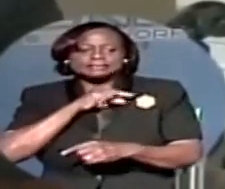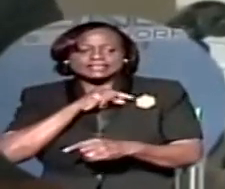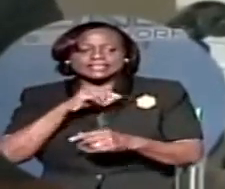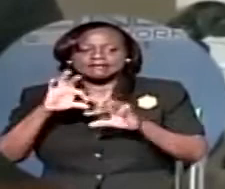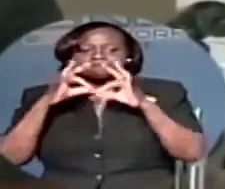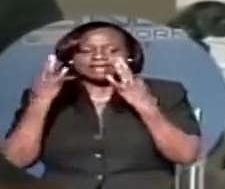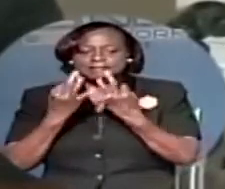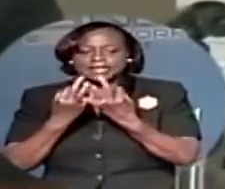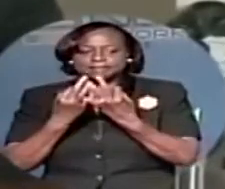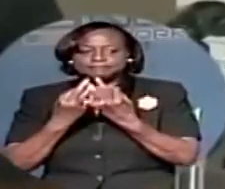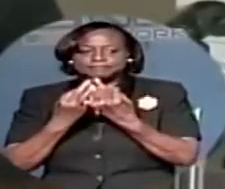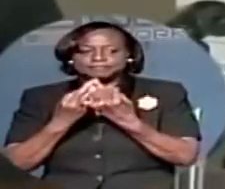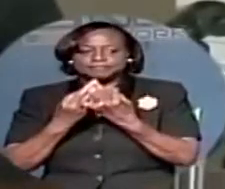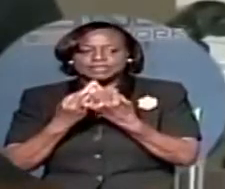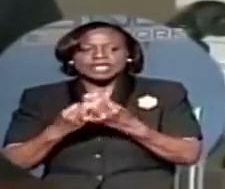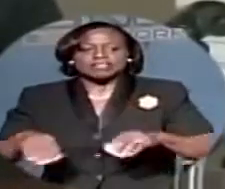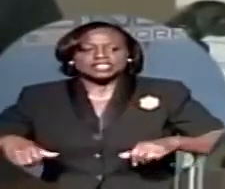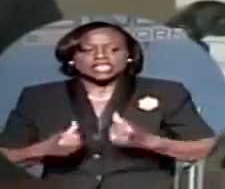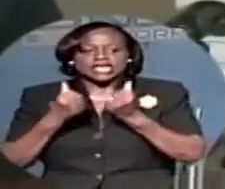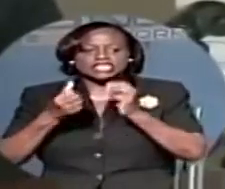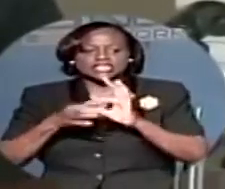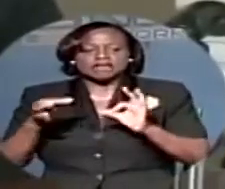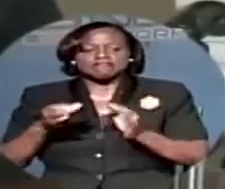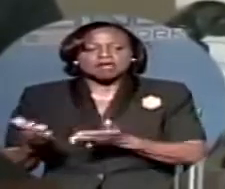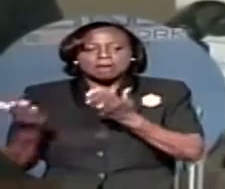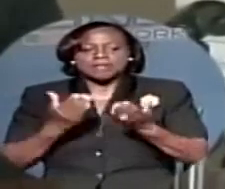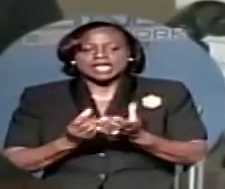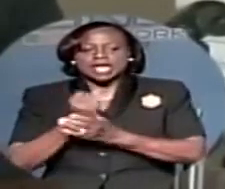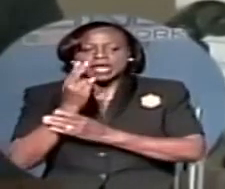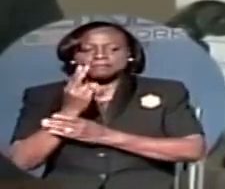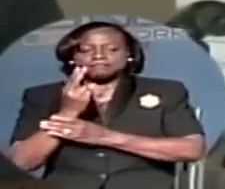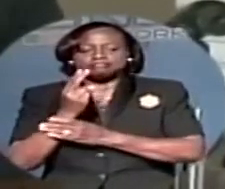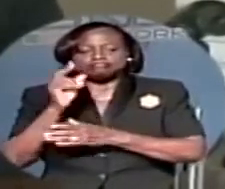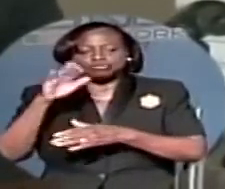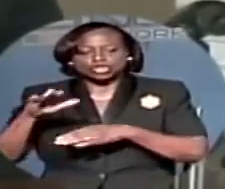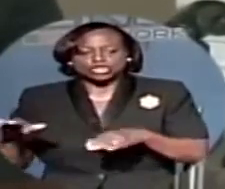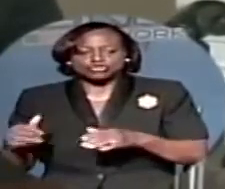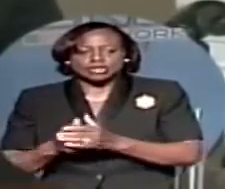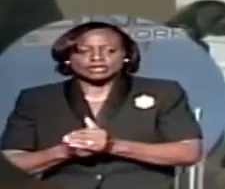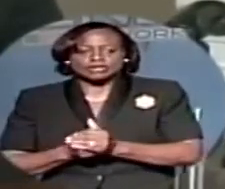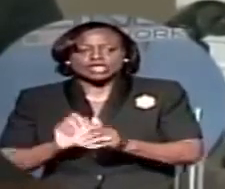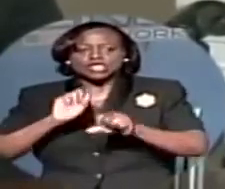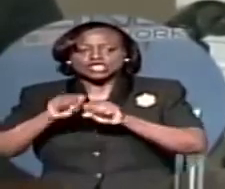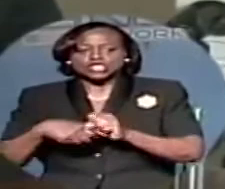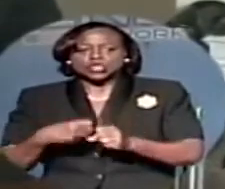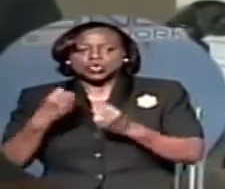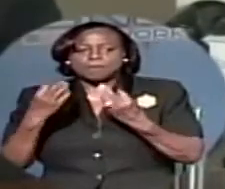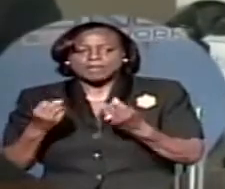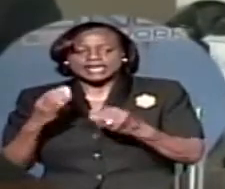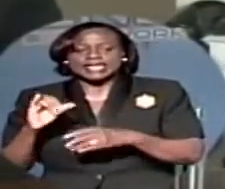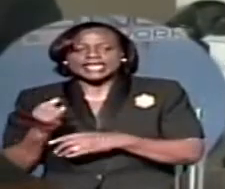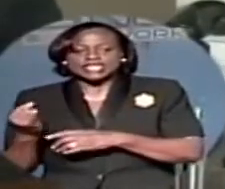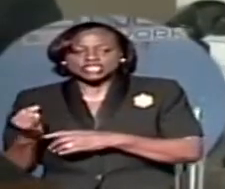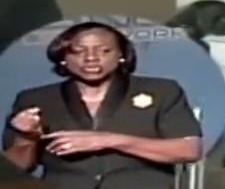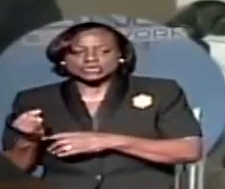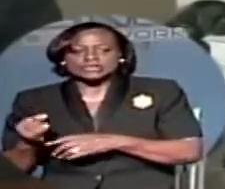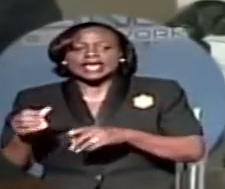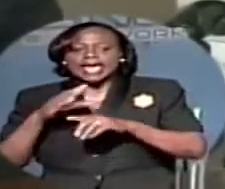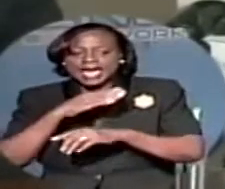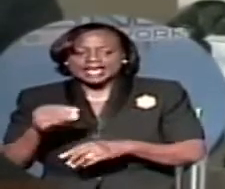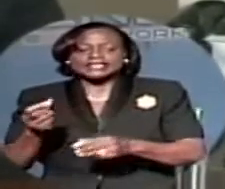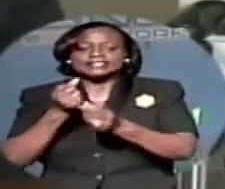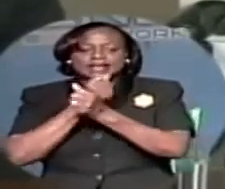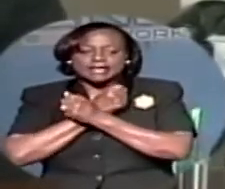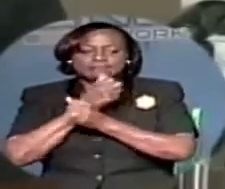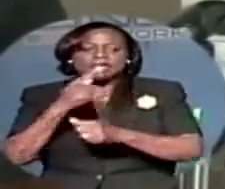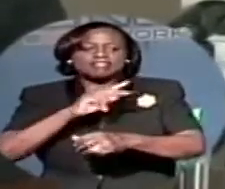juvenile delinquency, the challenges of raising children. It deals with so many of those issues, but it also deals with love, the